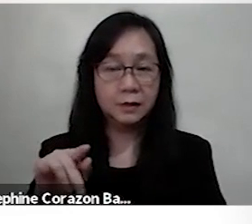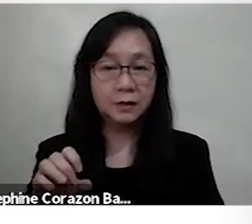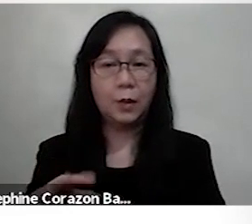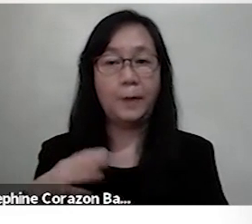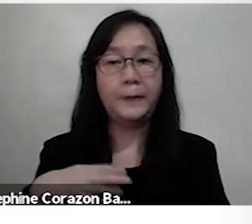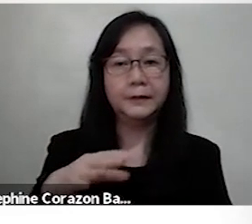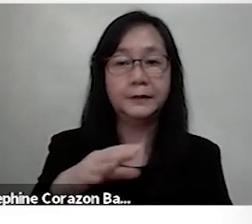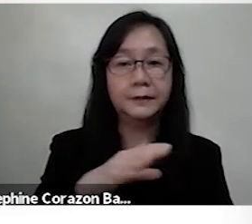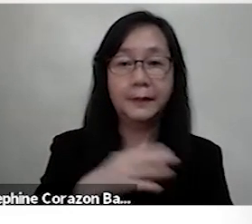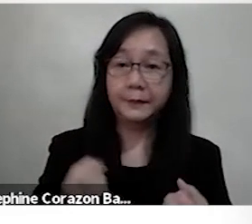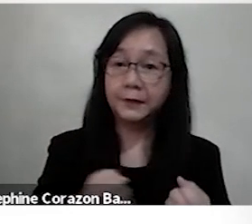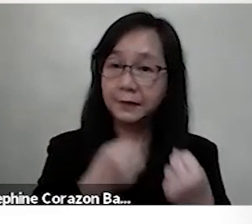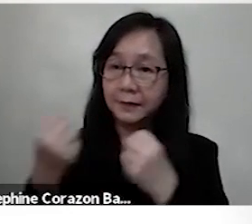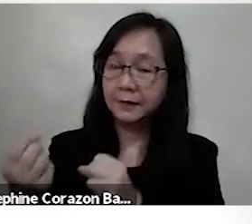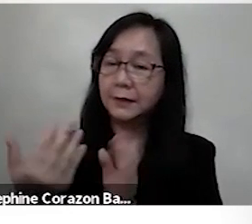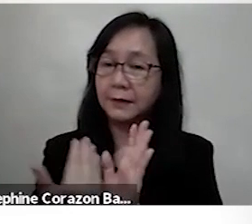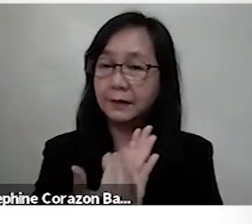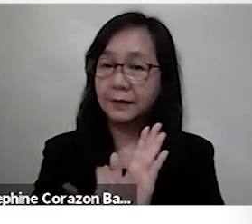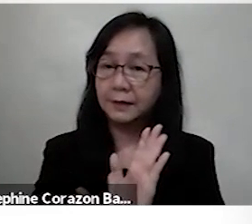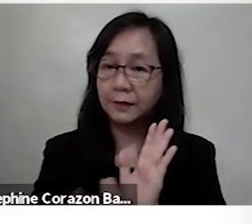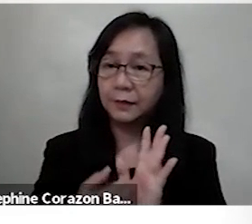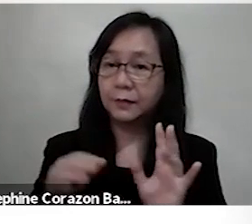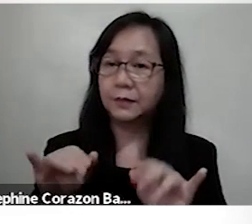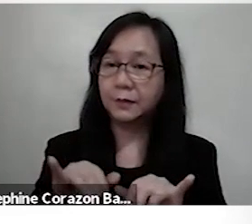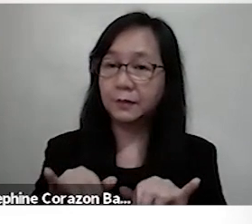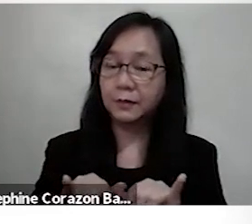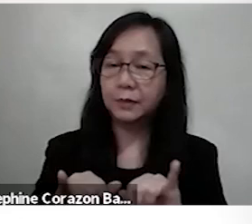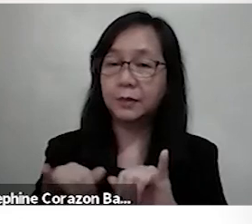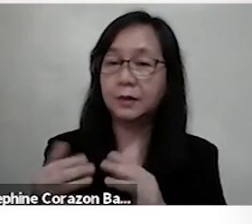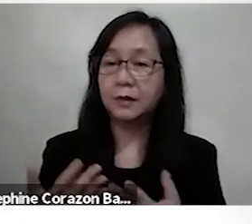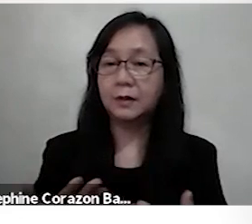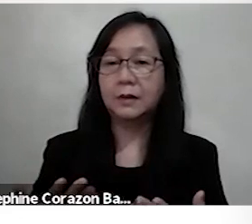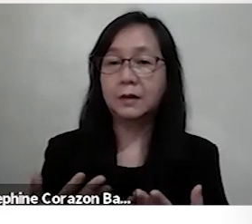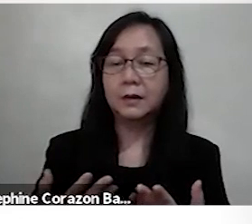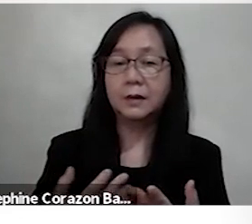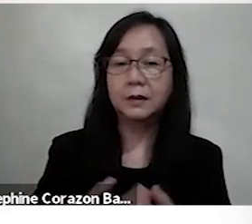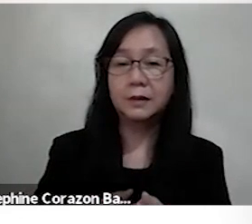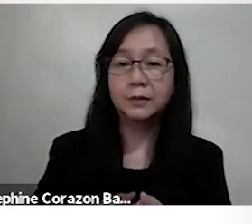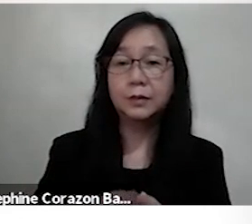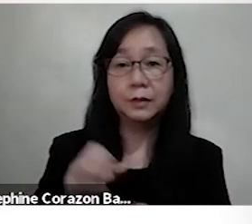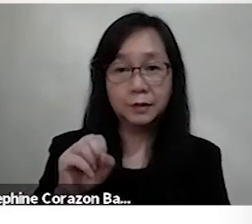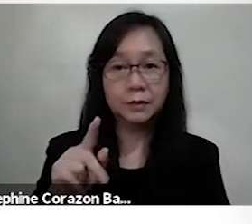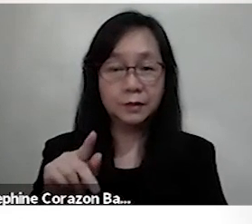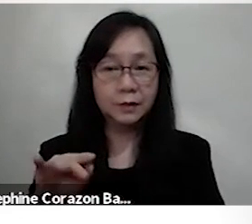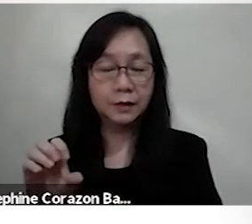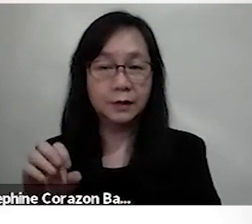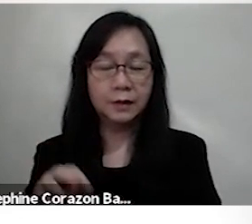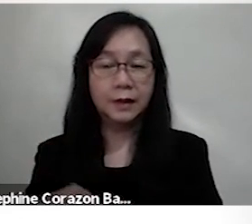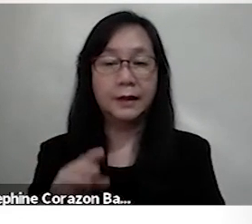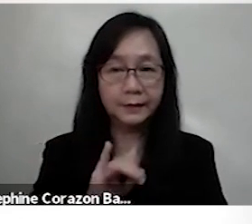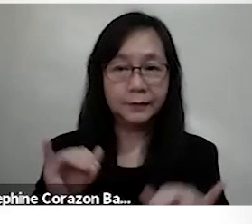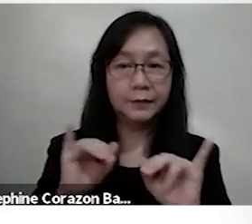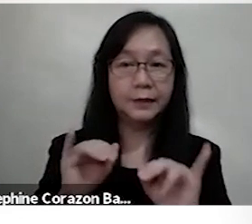coordinate to prepare or submit to the joint additional submission. And the session state